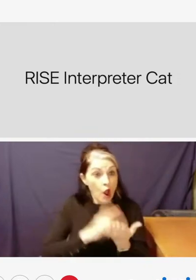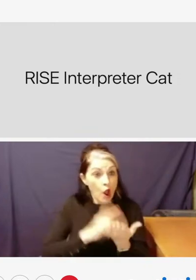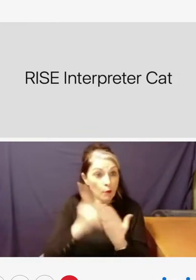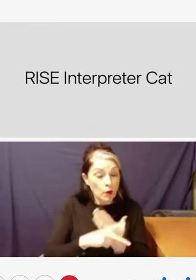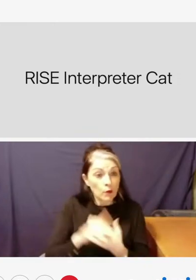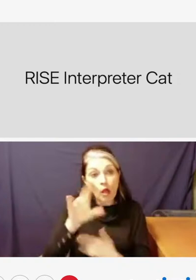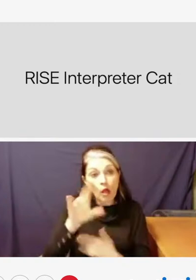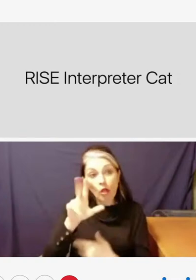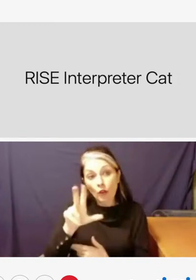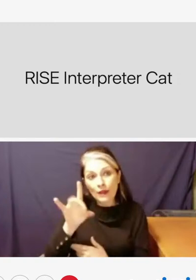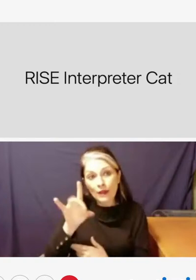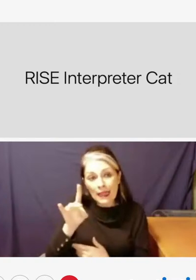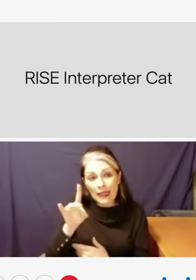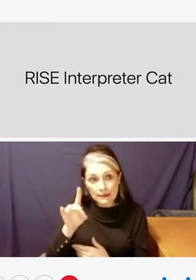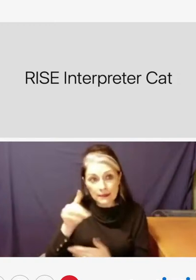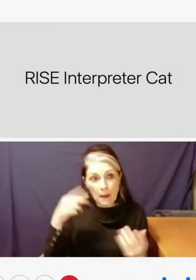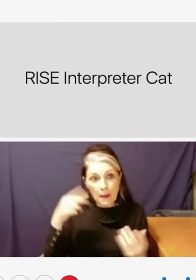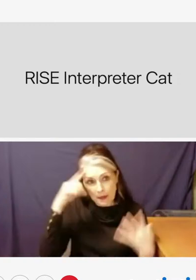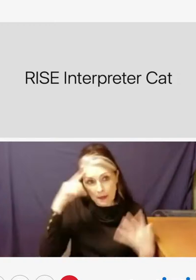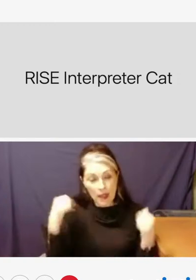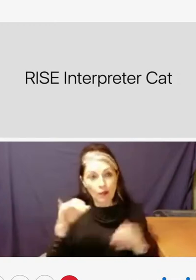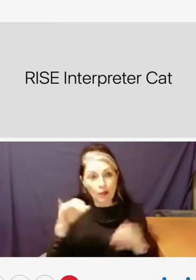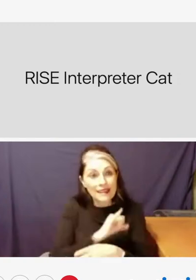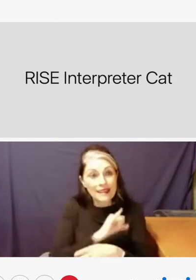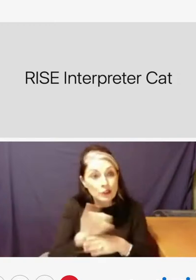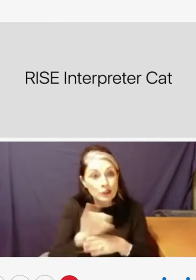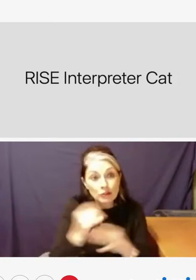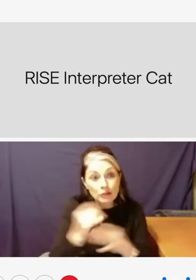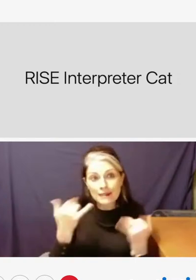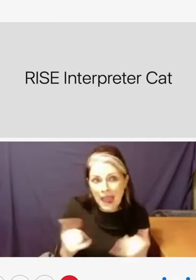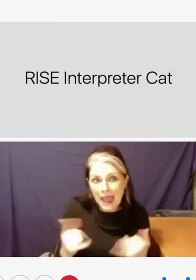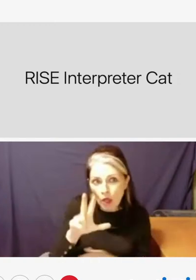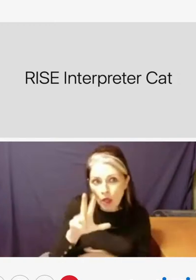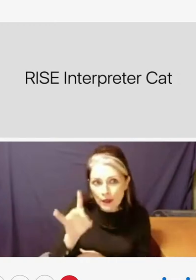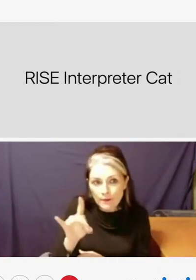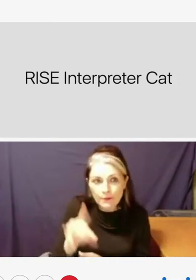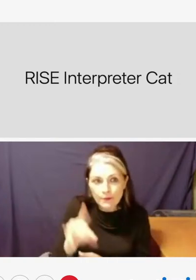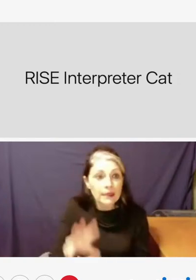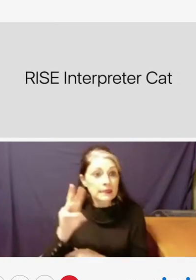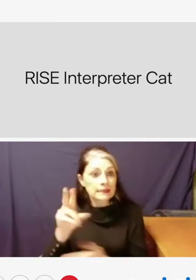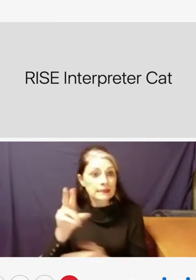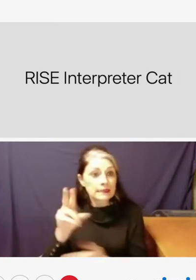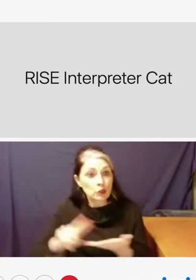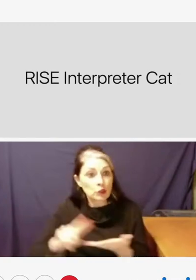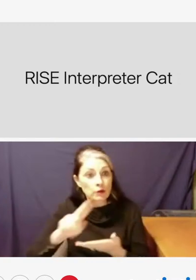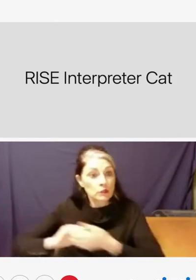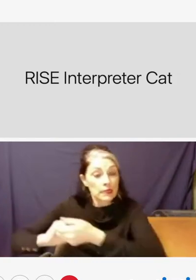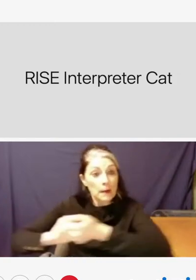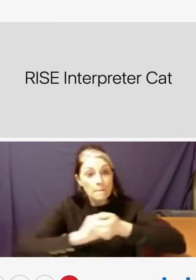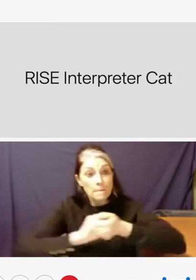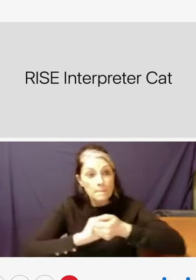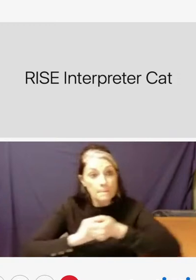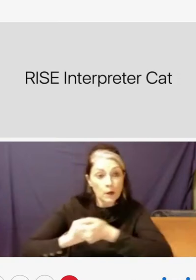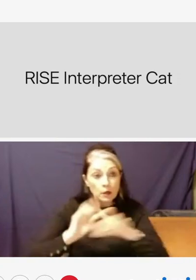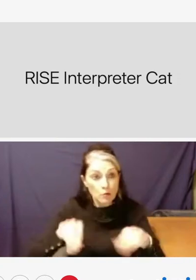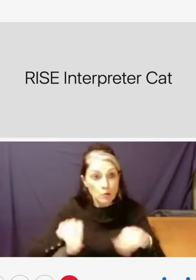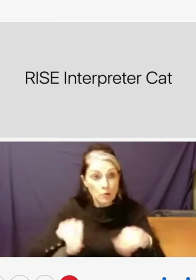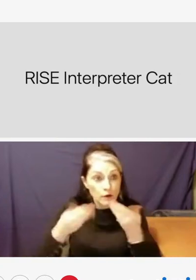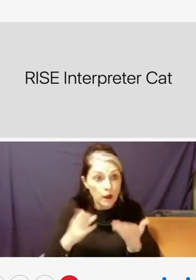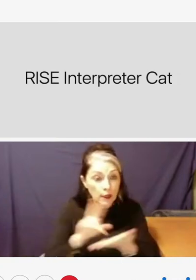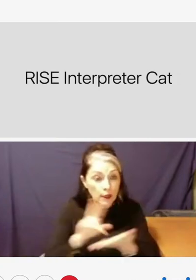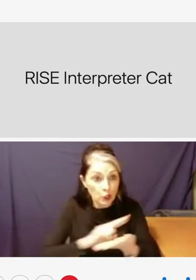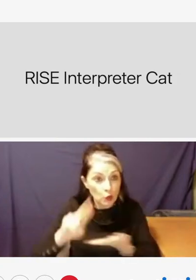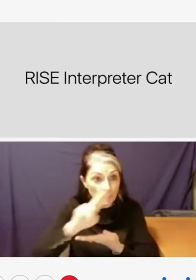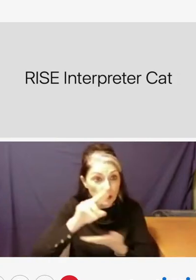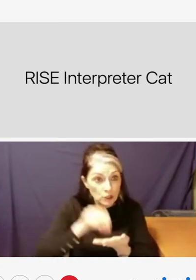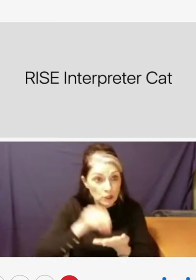interns in our program right now um we have six University Partnerships that provide us the the University students that are part of our